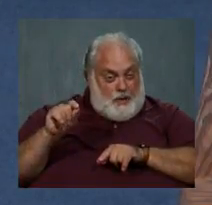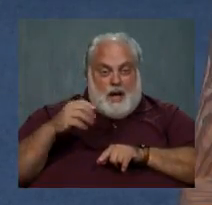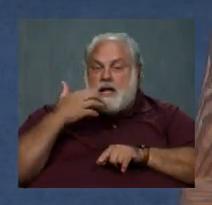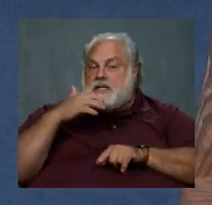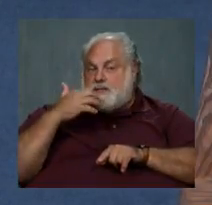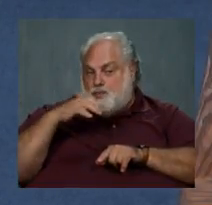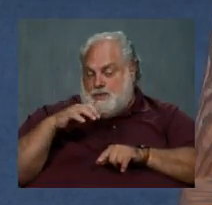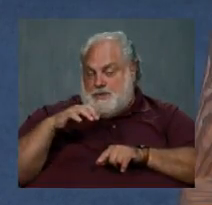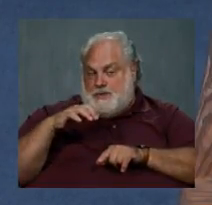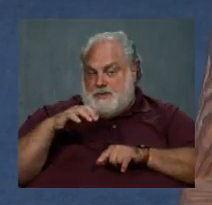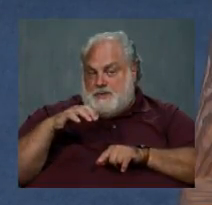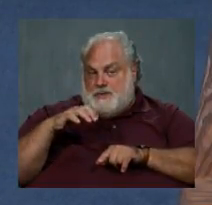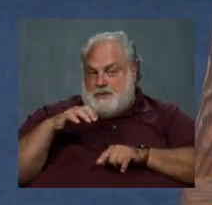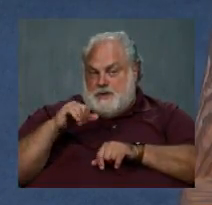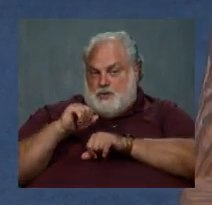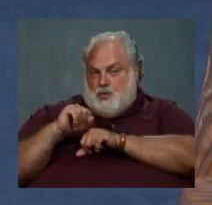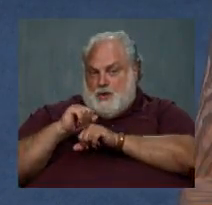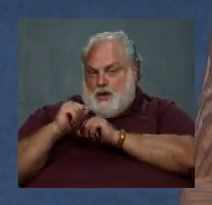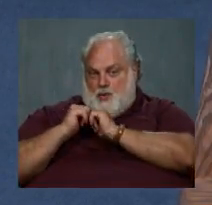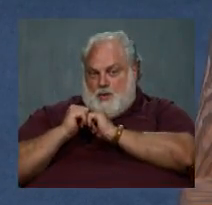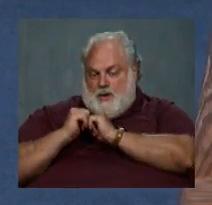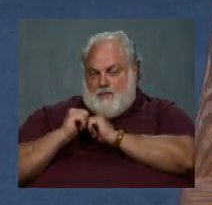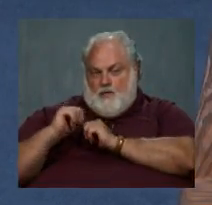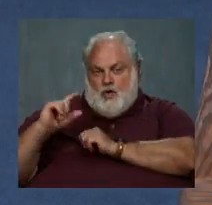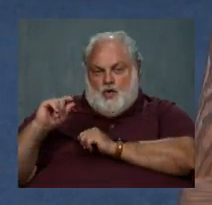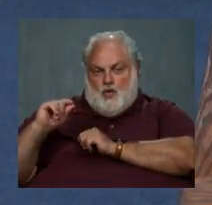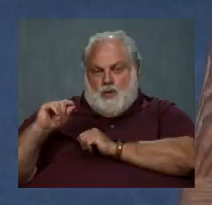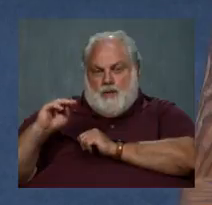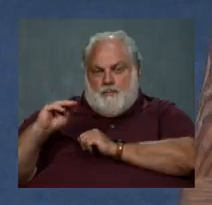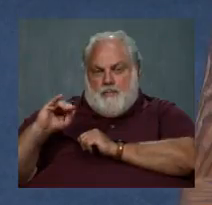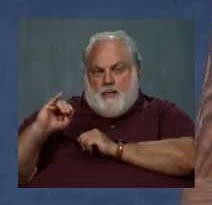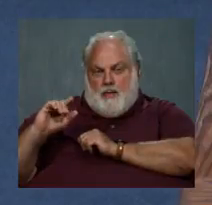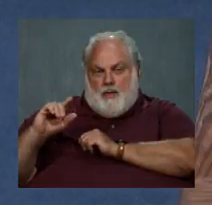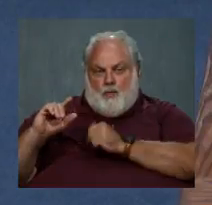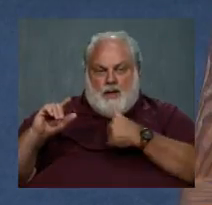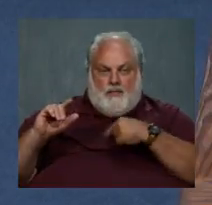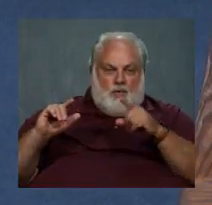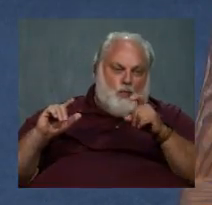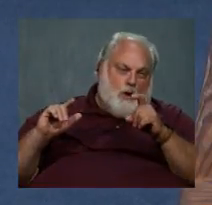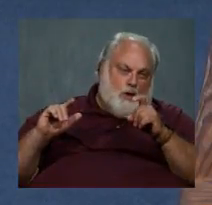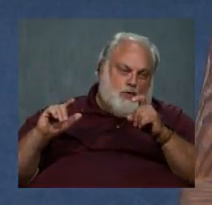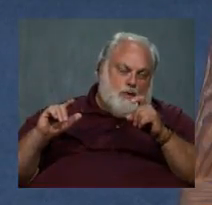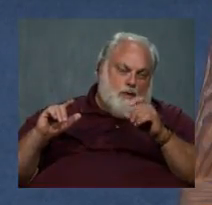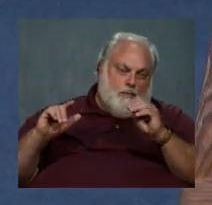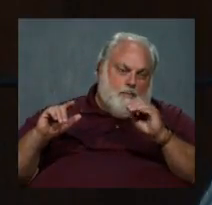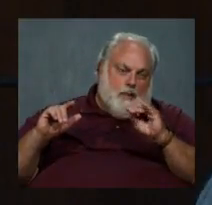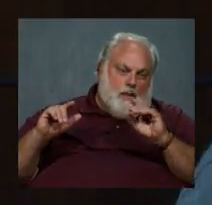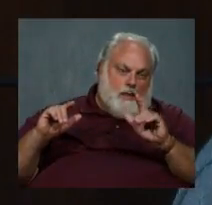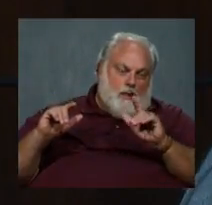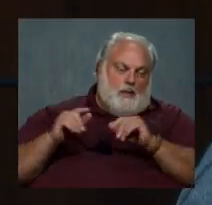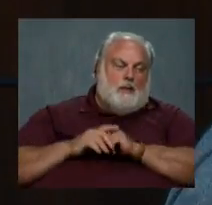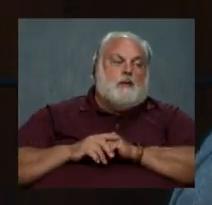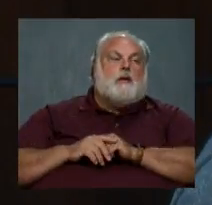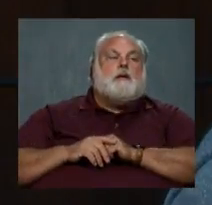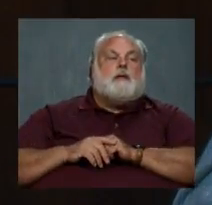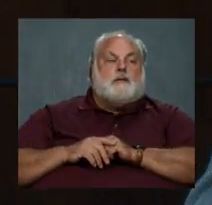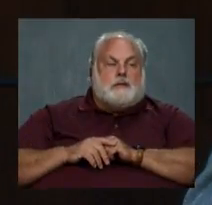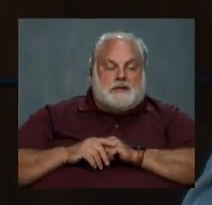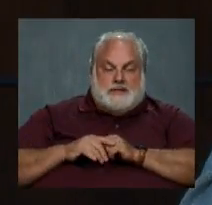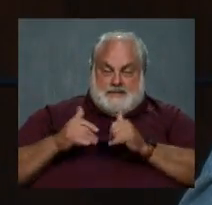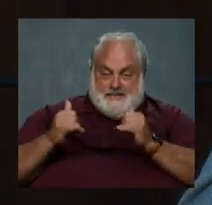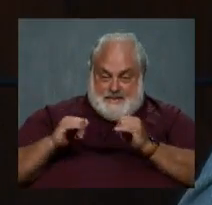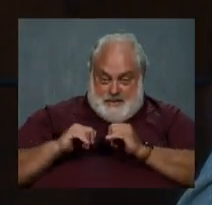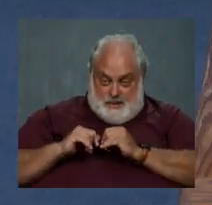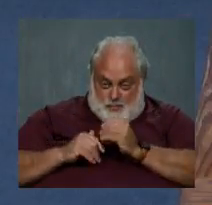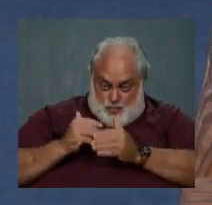Hot Springs is working with us on 20 million gallons, and we have the 100 million. Okay. So that's still in process with